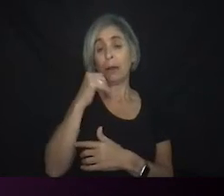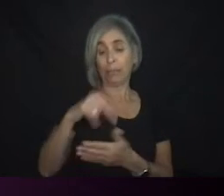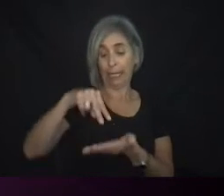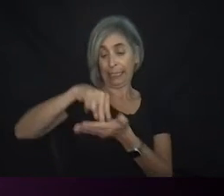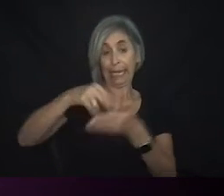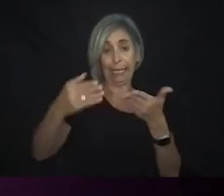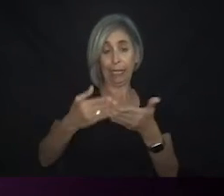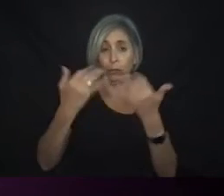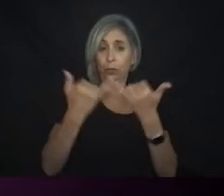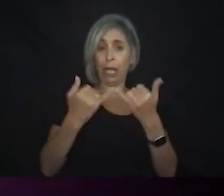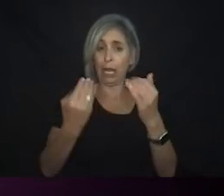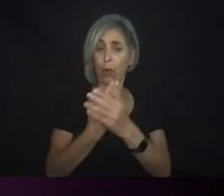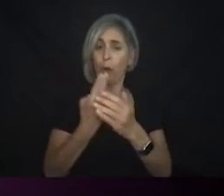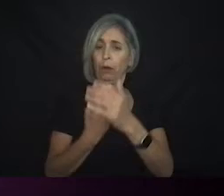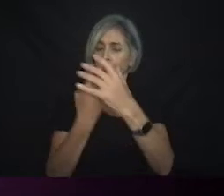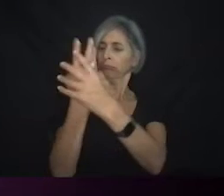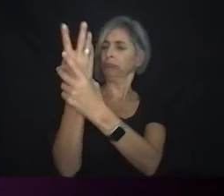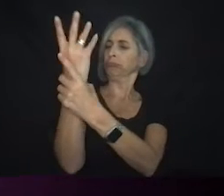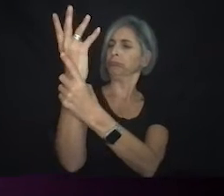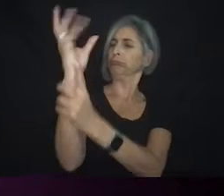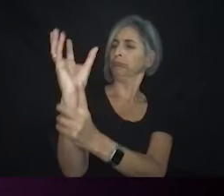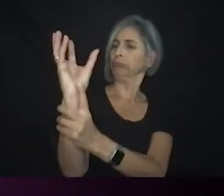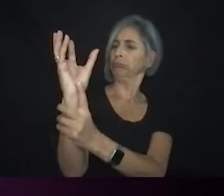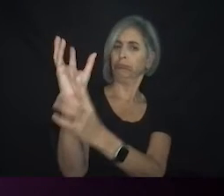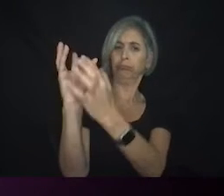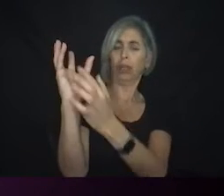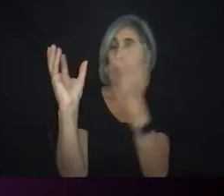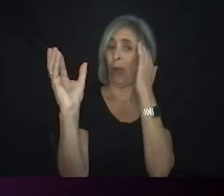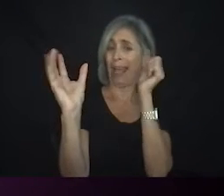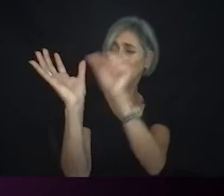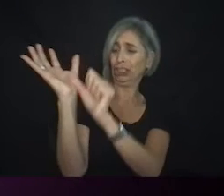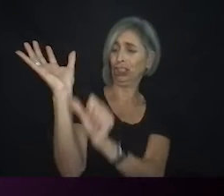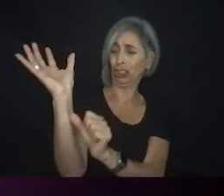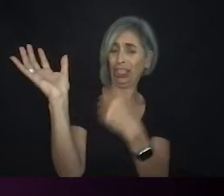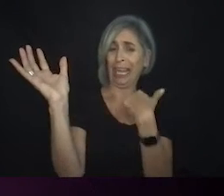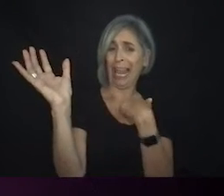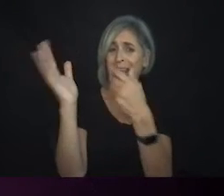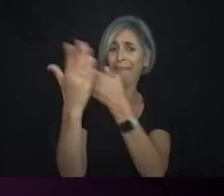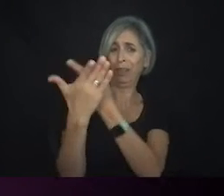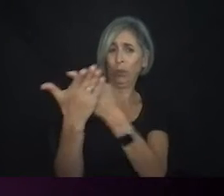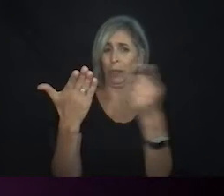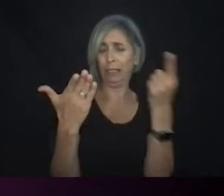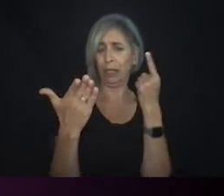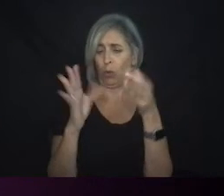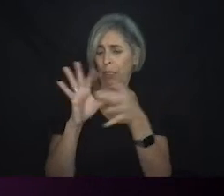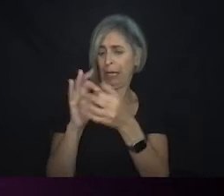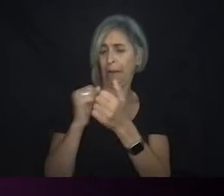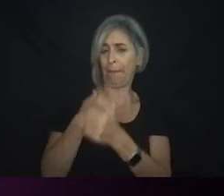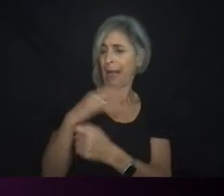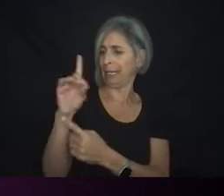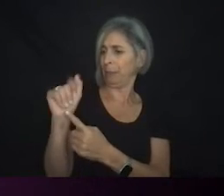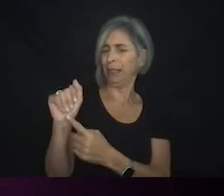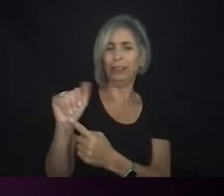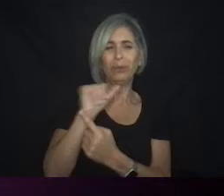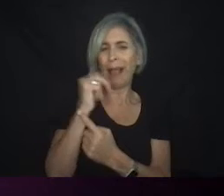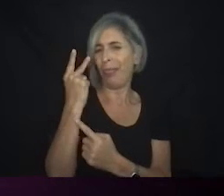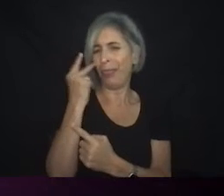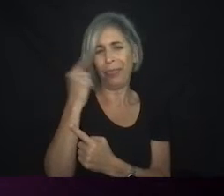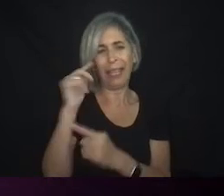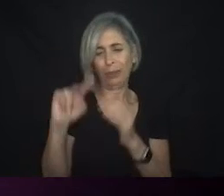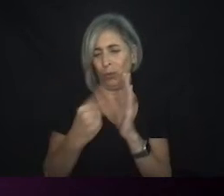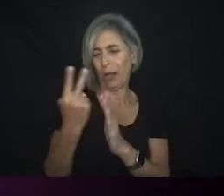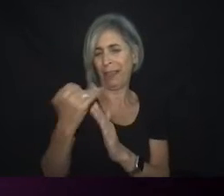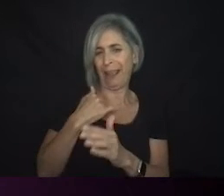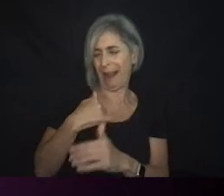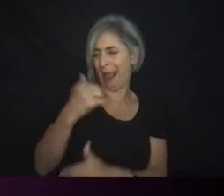here today wearing this hand brace because I had surgery a few weeks ago related to my disability, you probably wouldn't think twice about me.